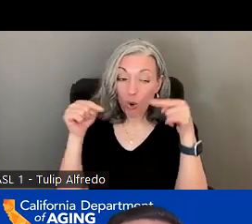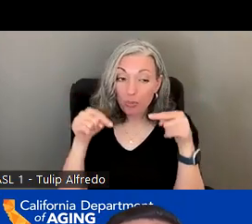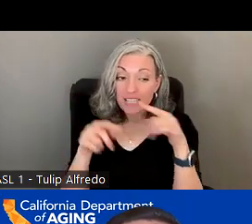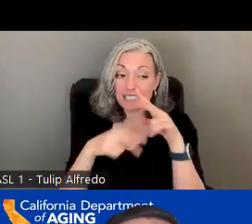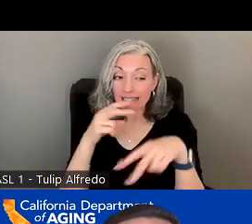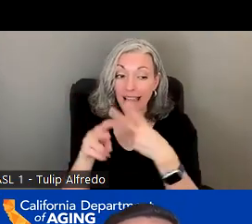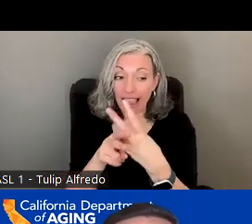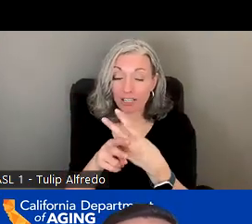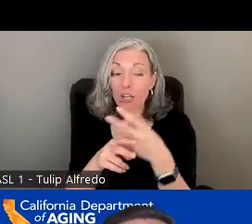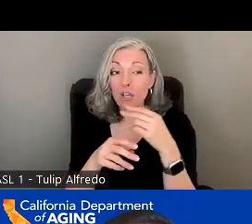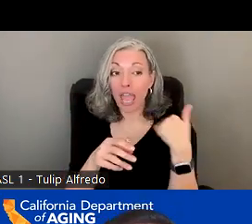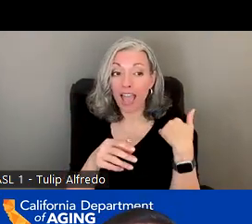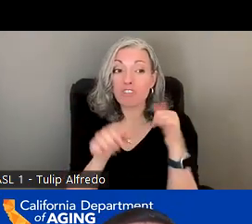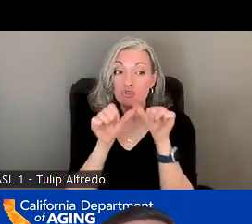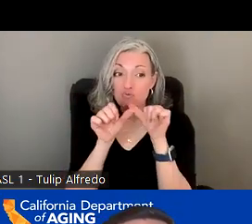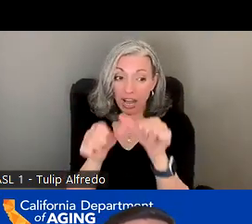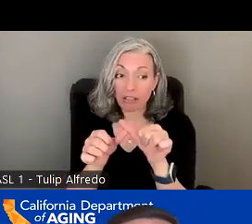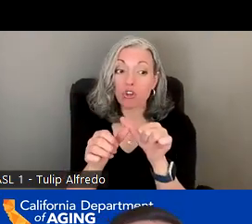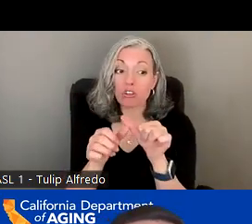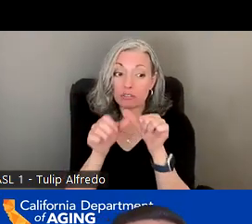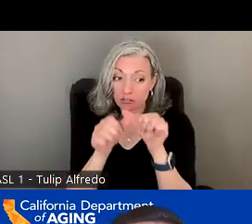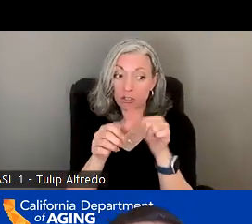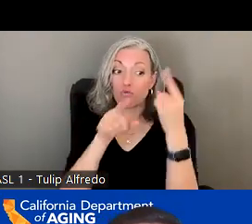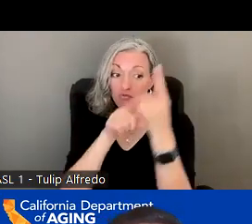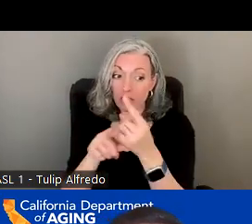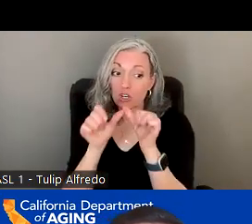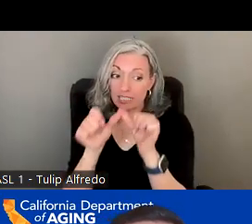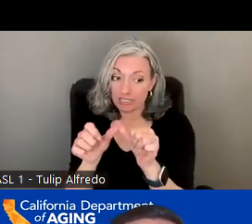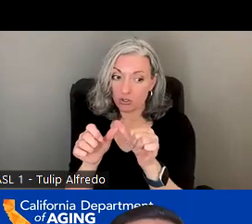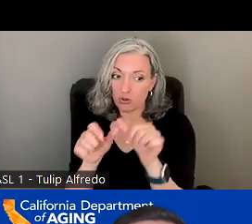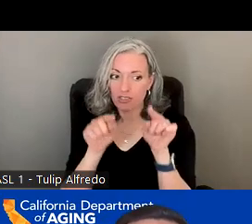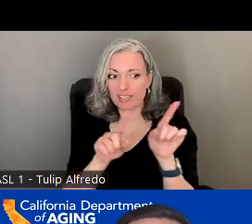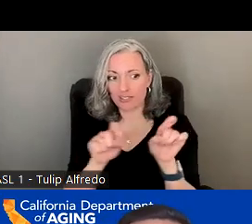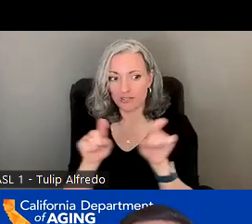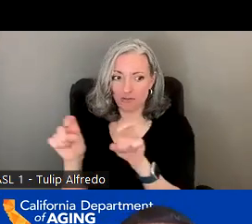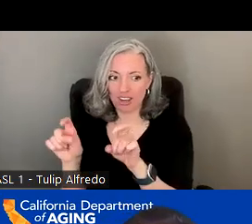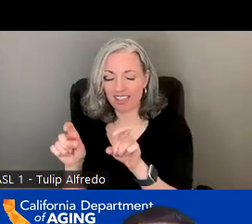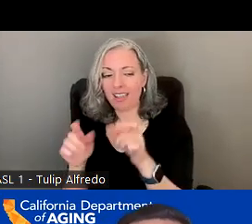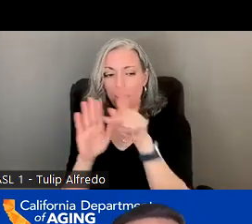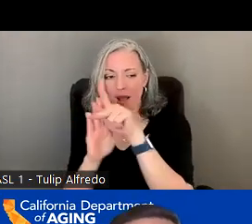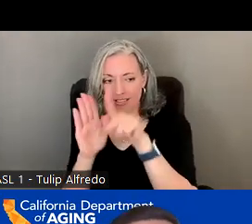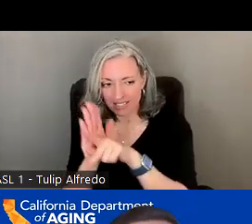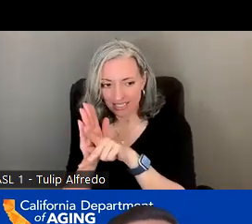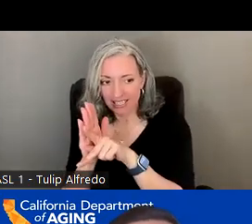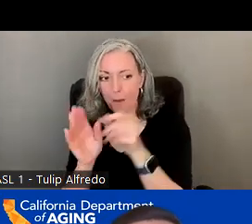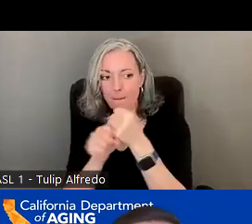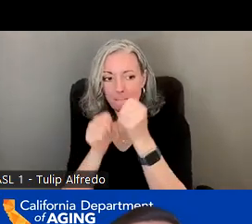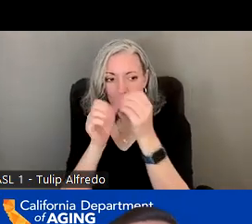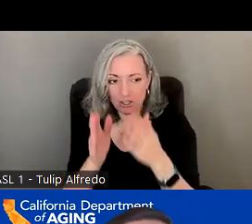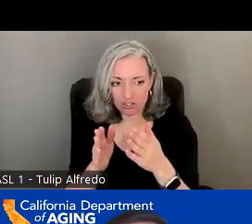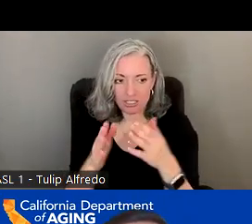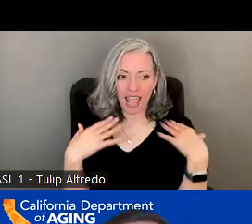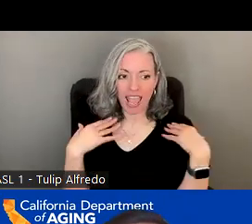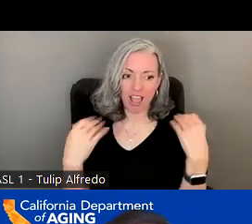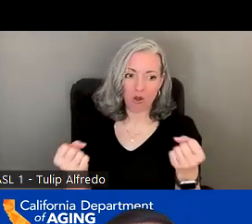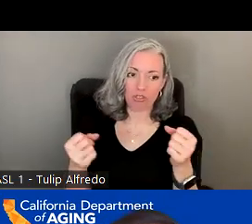on a periodic basis going forward. And the overarching goal with this survey was that these data would inform policymakers, healthcare providers,